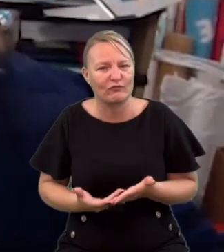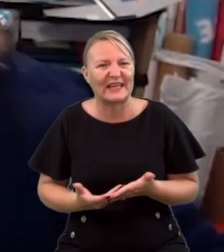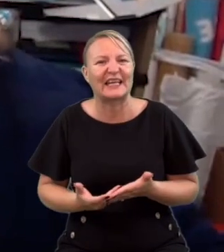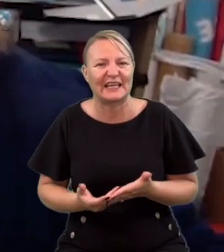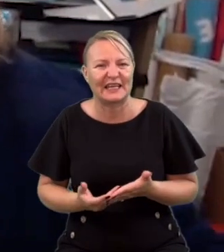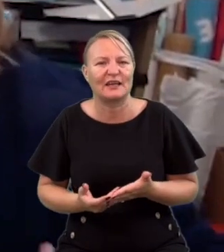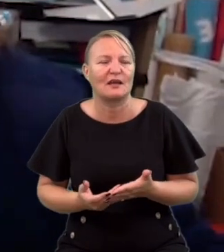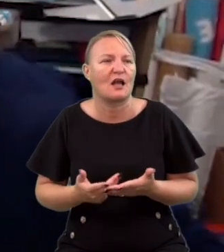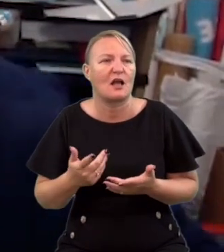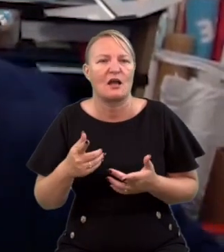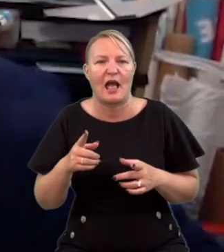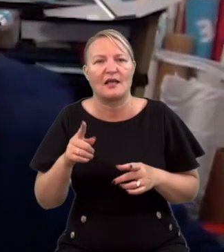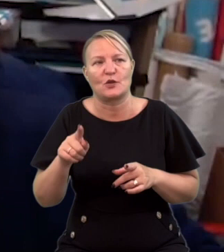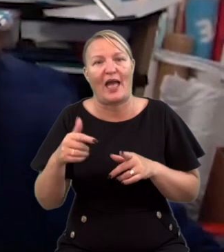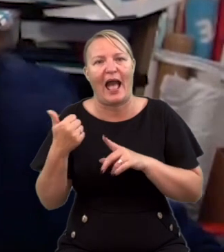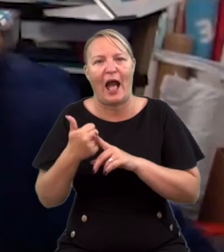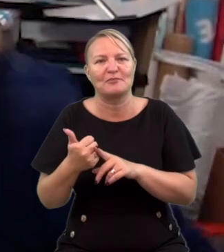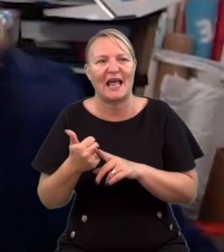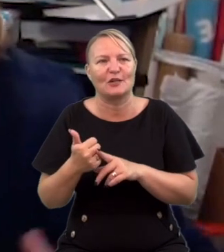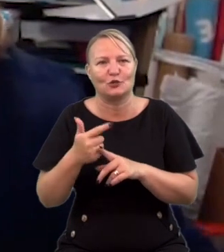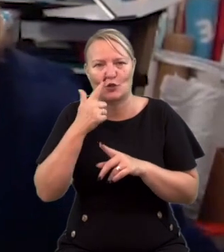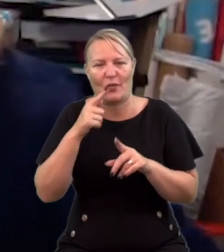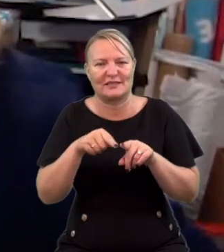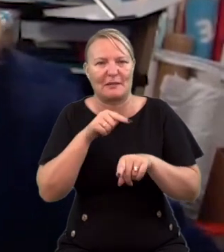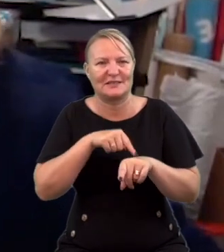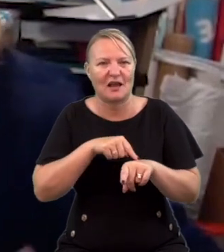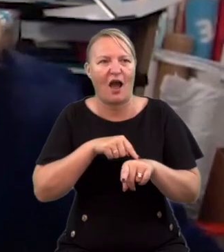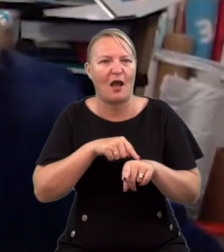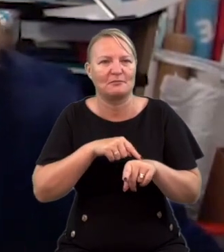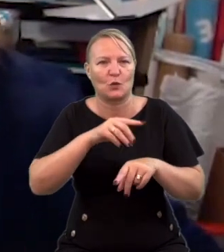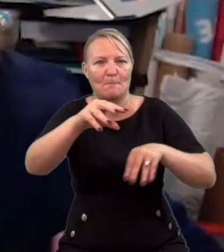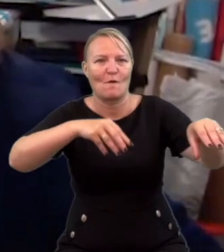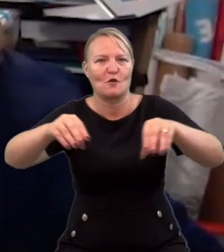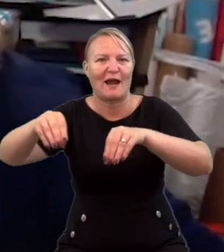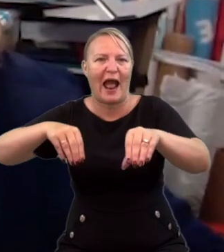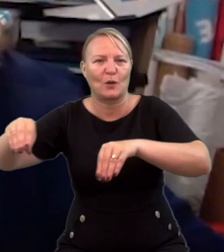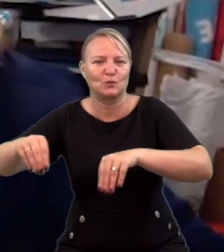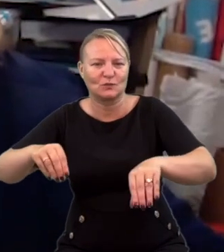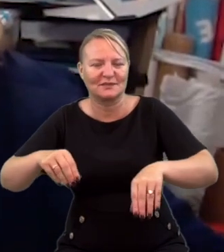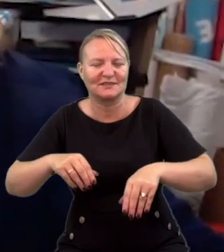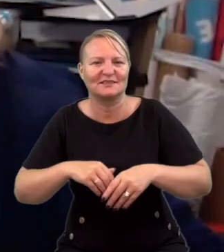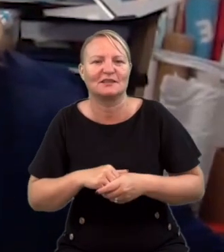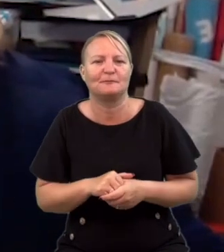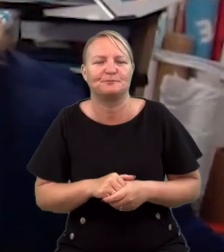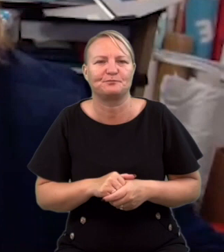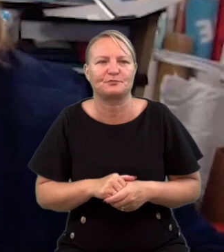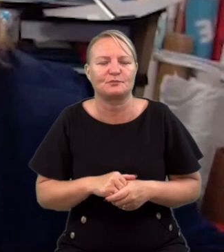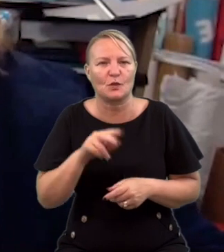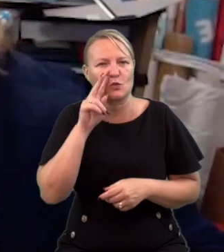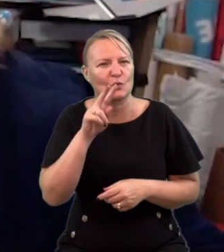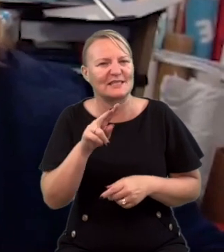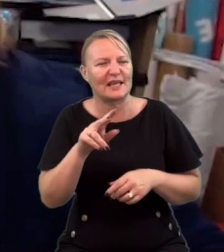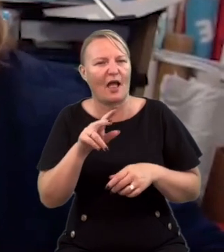do things like help to move the set and help to reveal certain things. And as you'll see, the